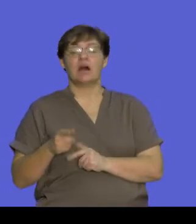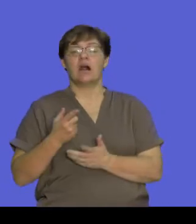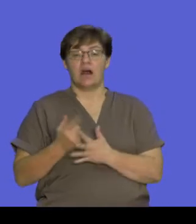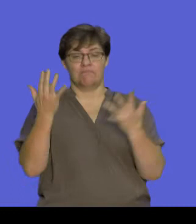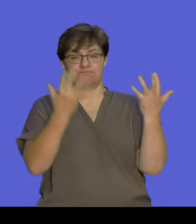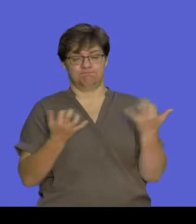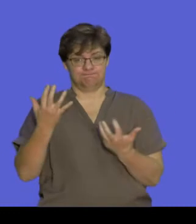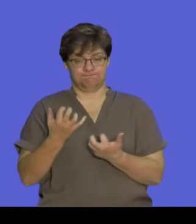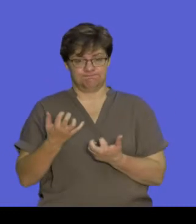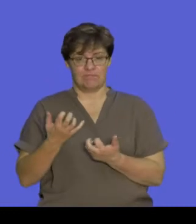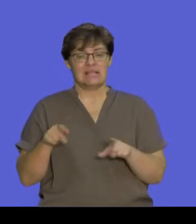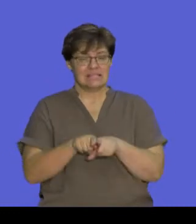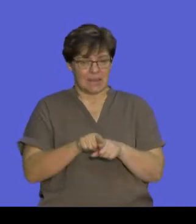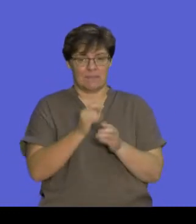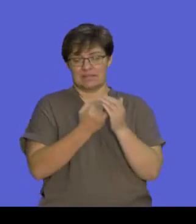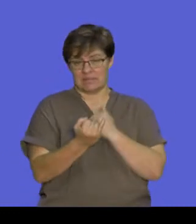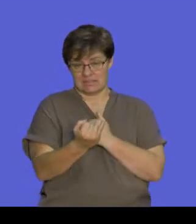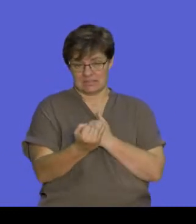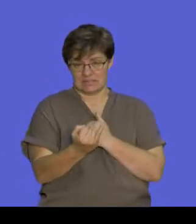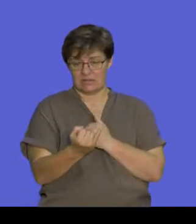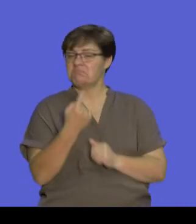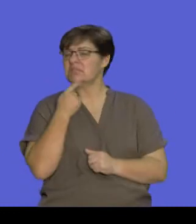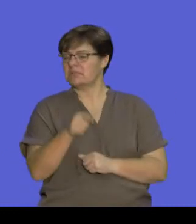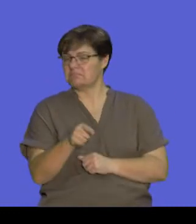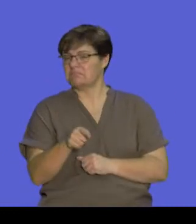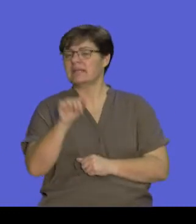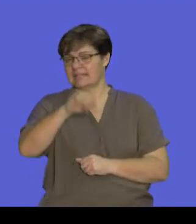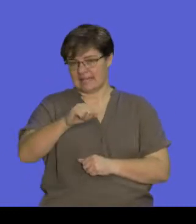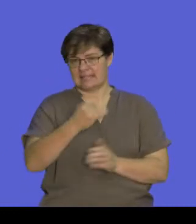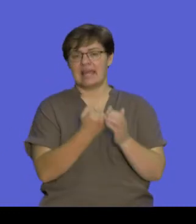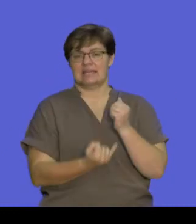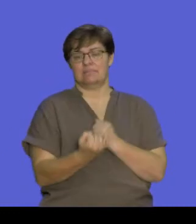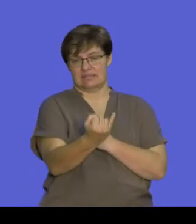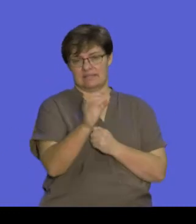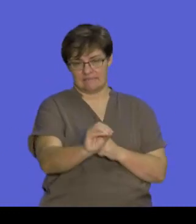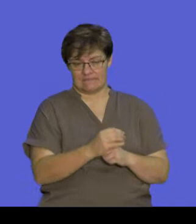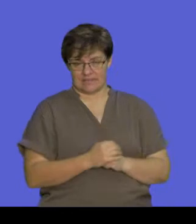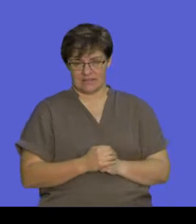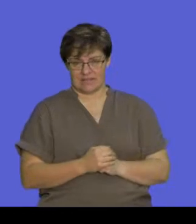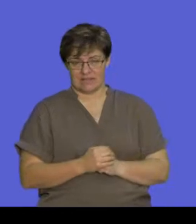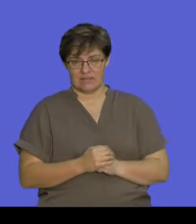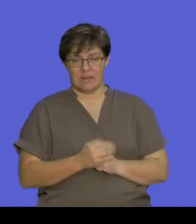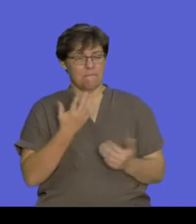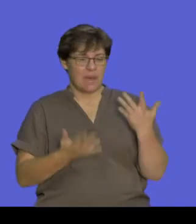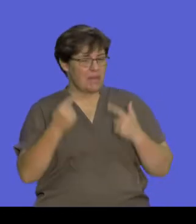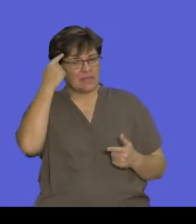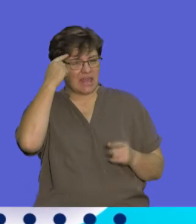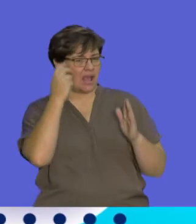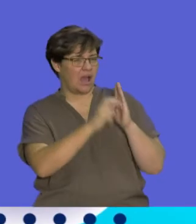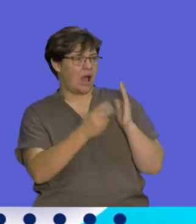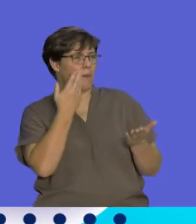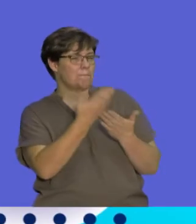was independent. And so I would say that these are in fact independent. You might want to think about all the